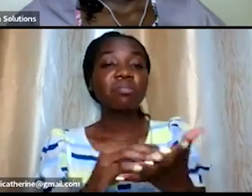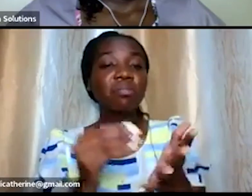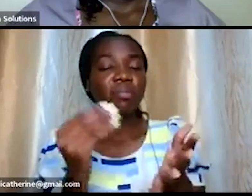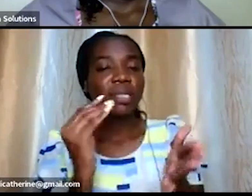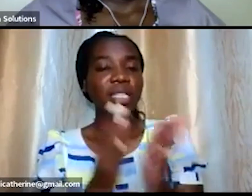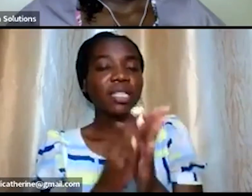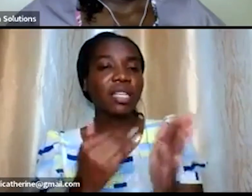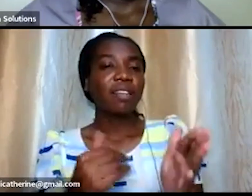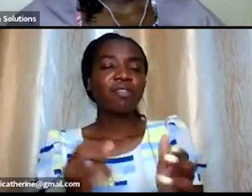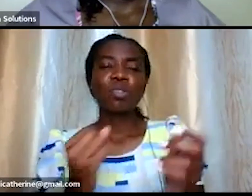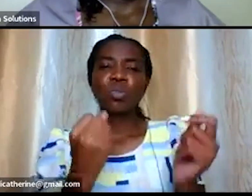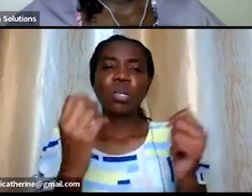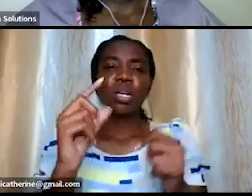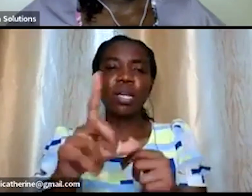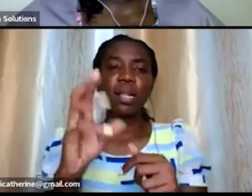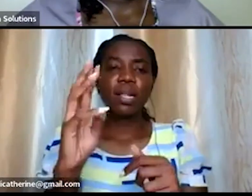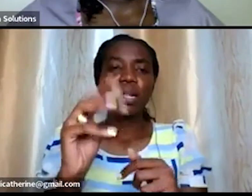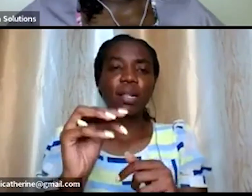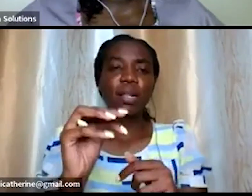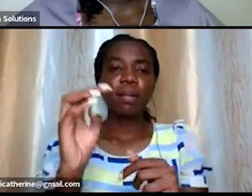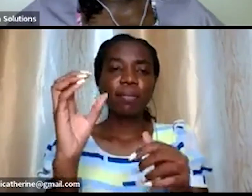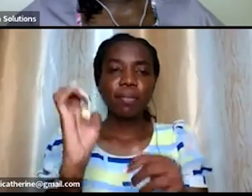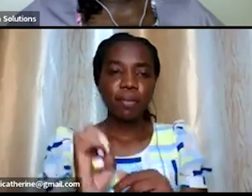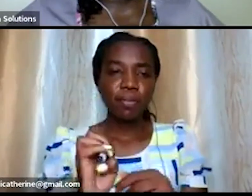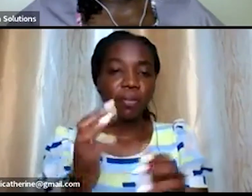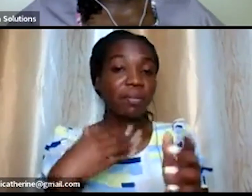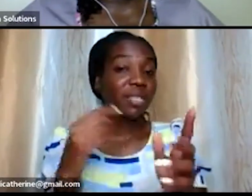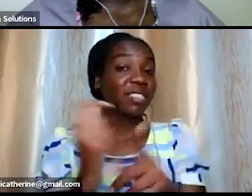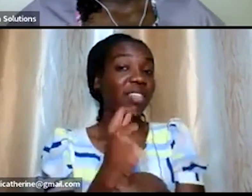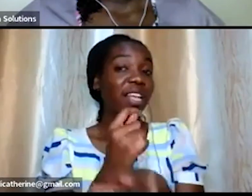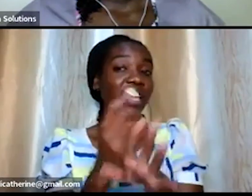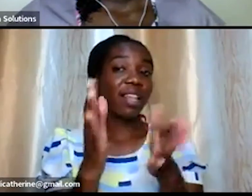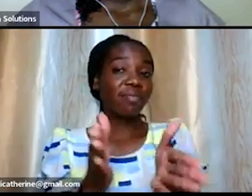background myself, right? I'm a trainer. You'll realize that